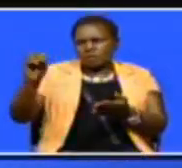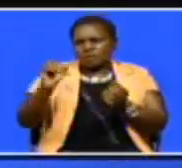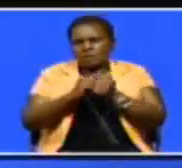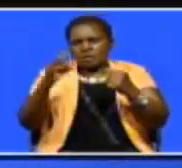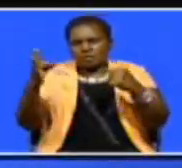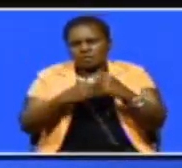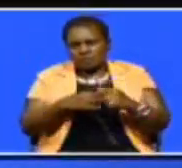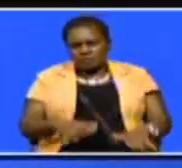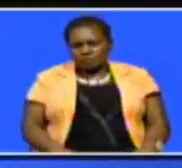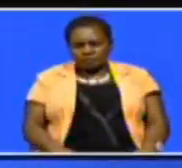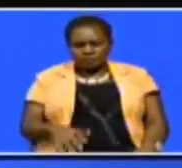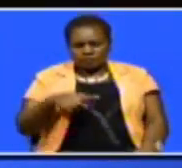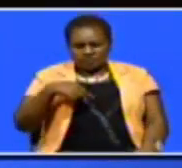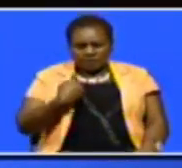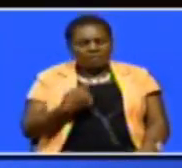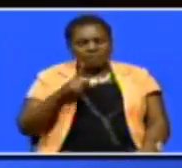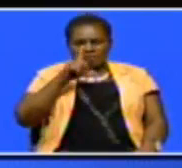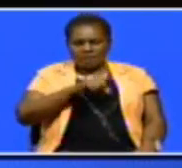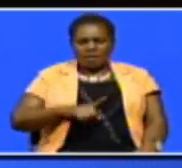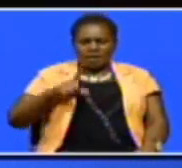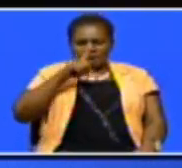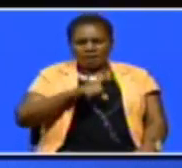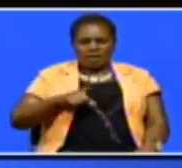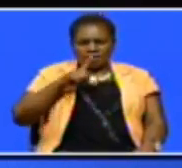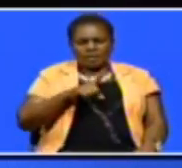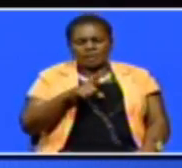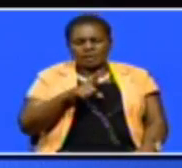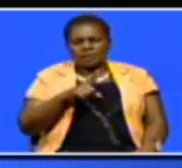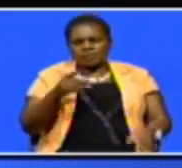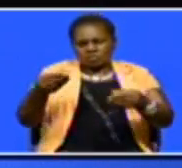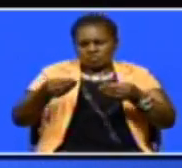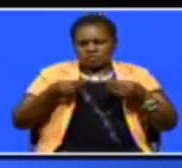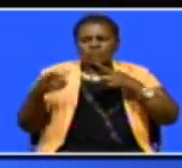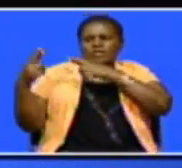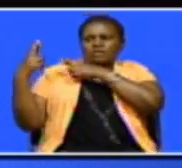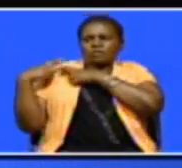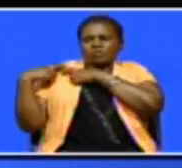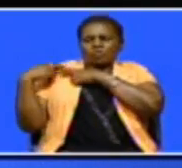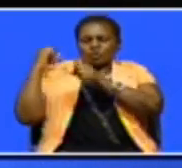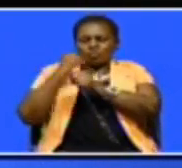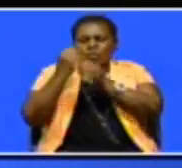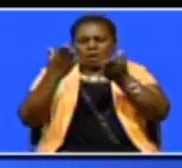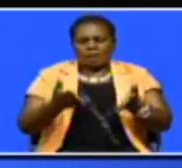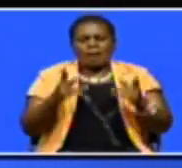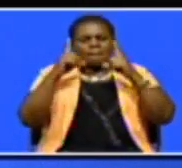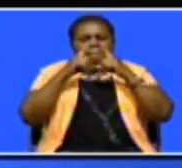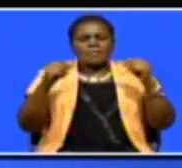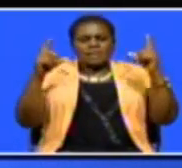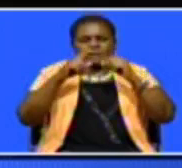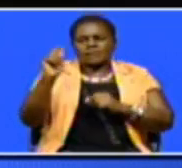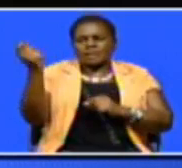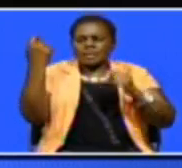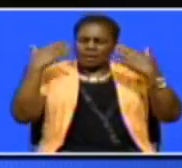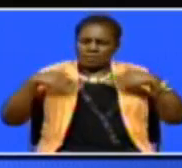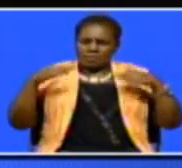2018. We consider ourselves privileged to have actually been given that mandate to come and work with these animals. So our message to Kenyans,